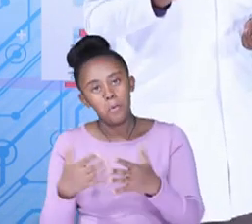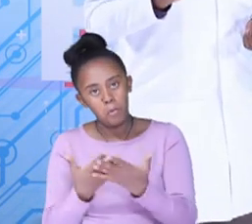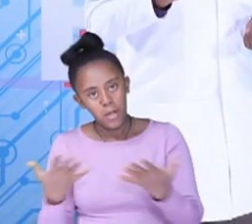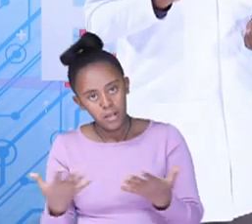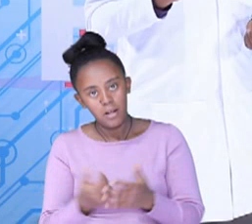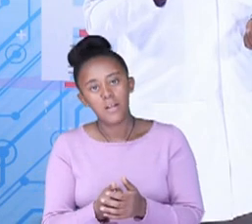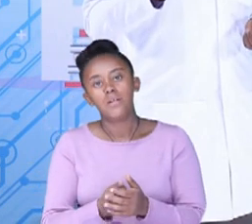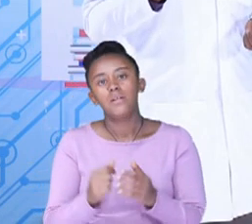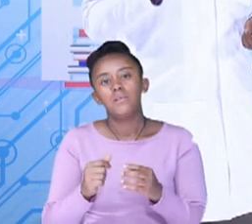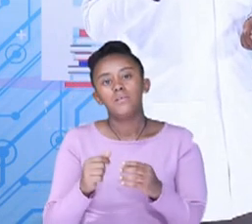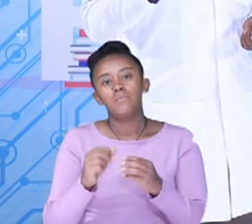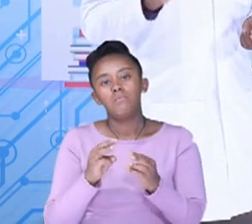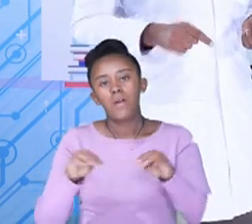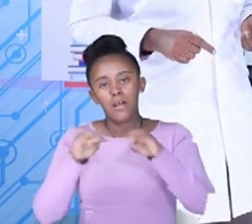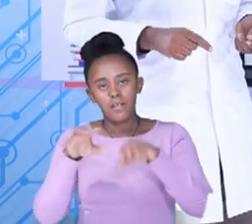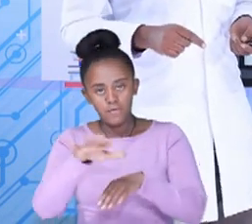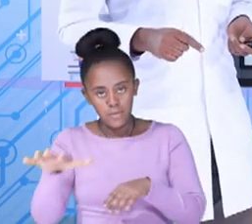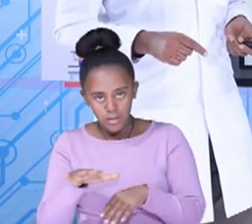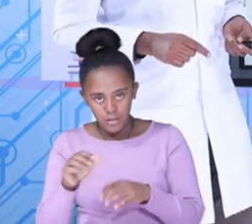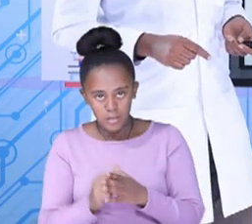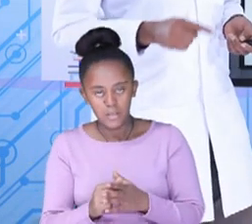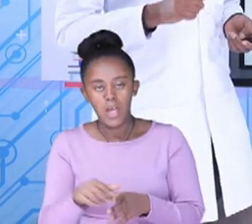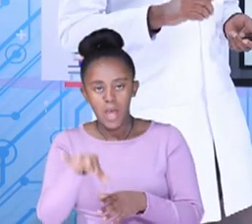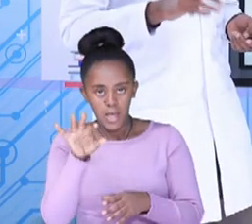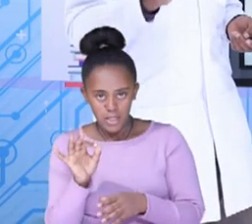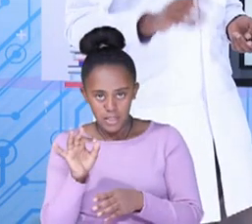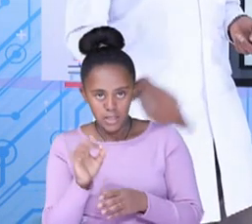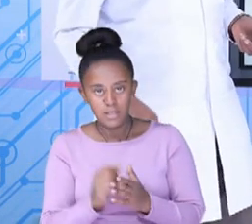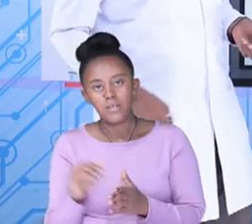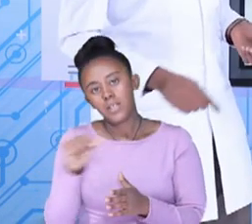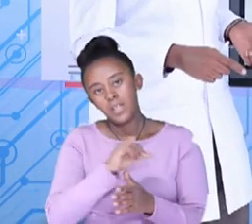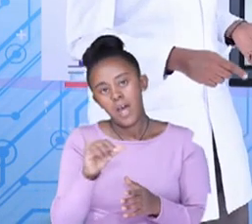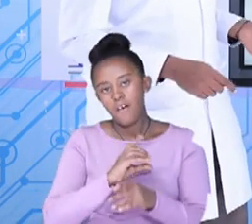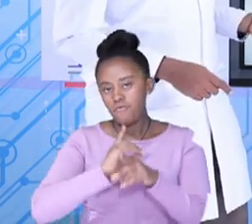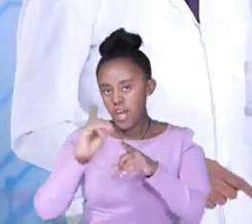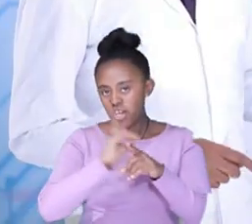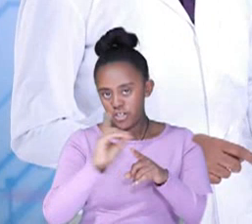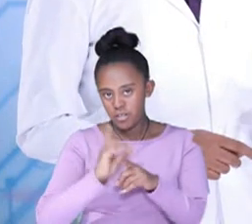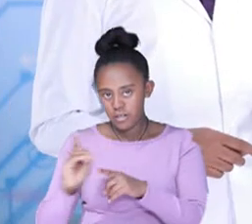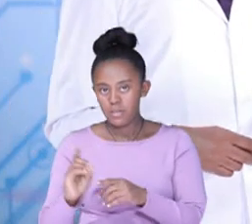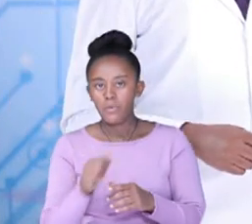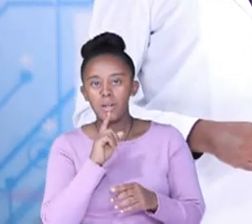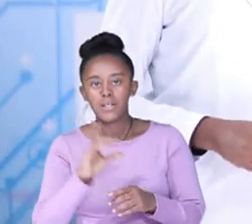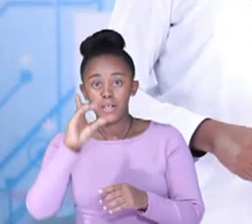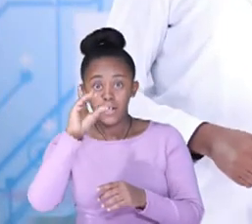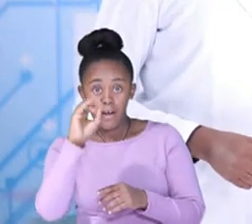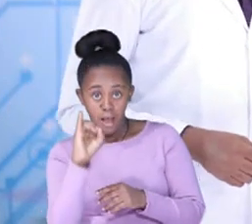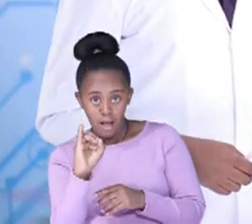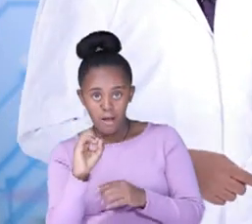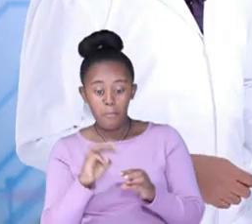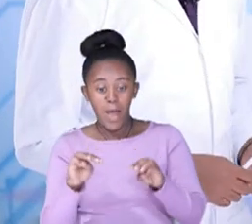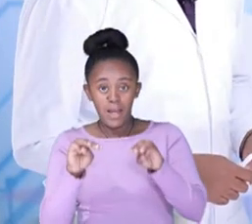produce magnetic field as far as the external magnetic field exists, and they have the same direction. Whereas diamagnetic